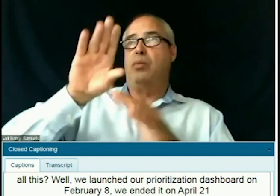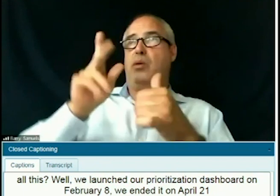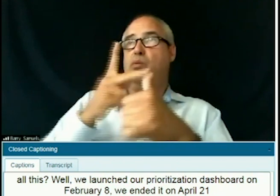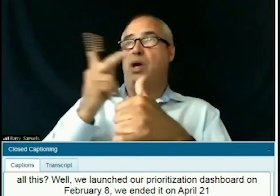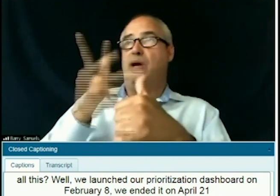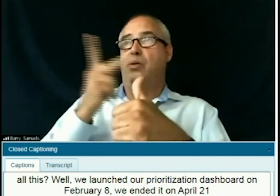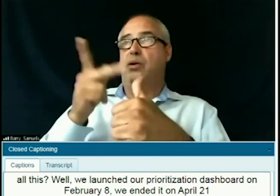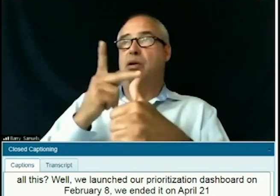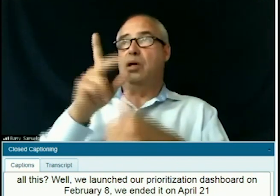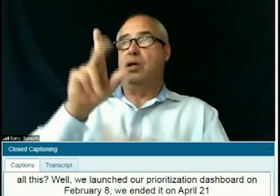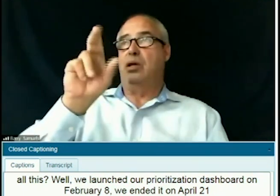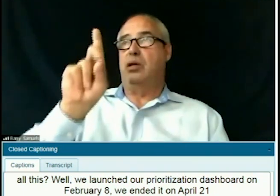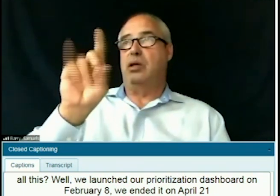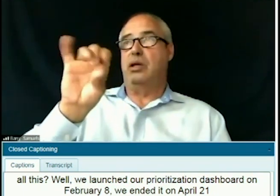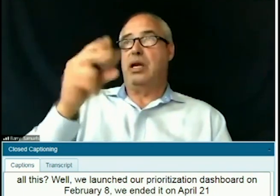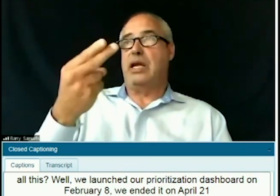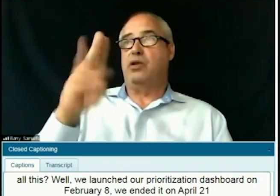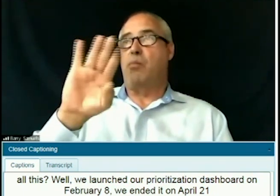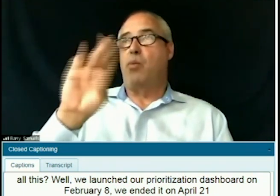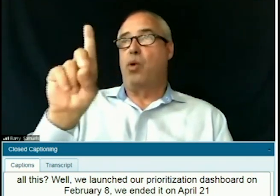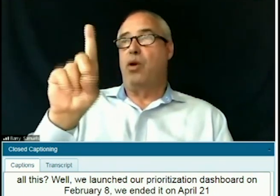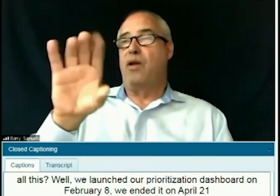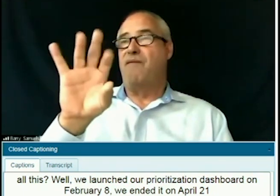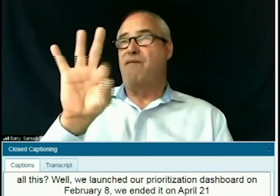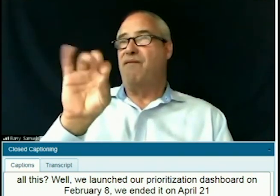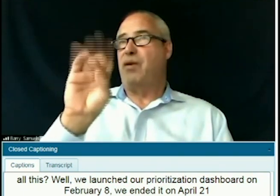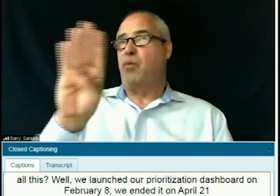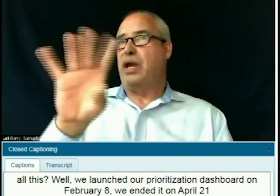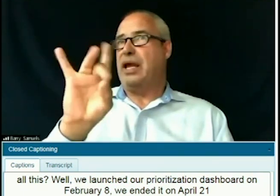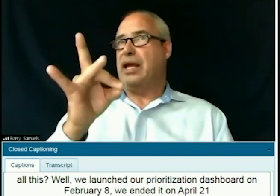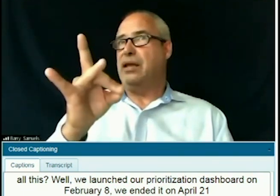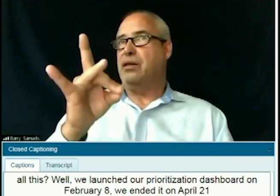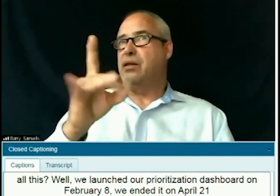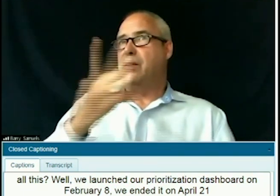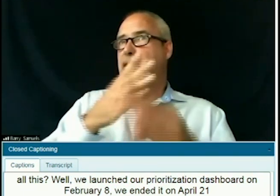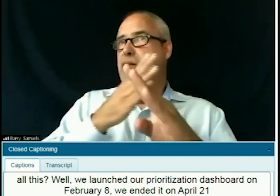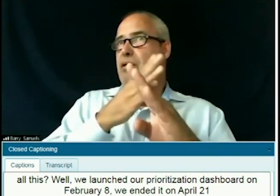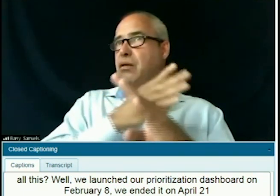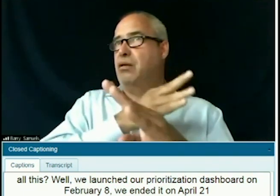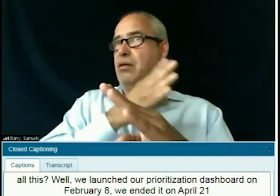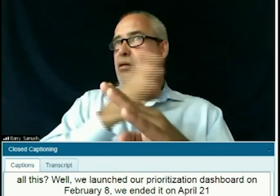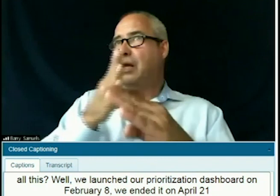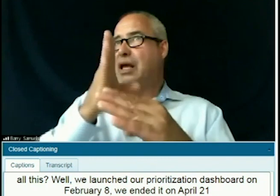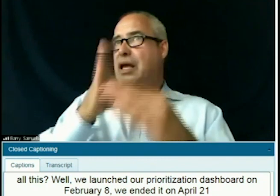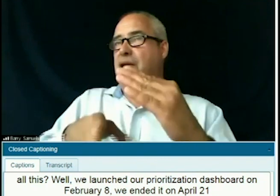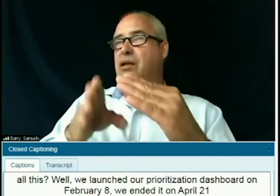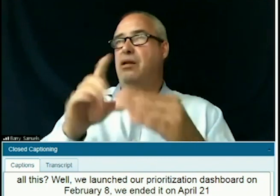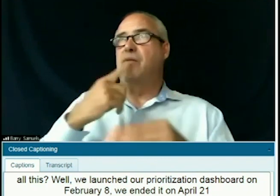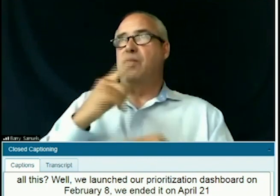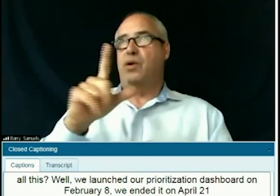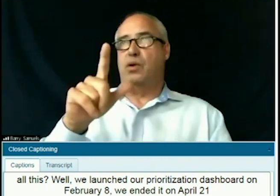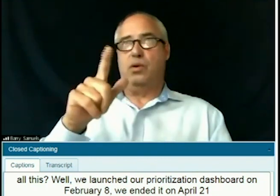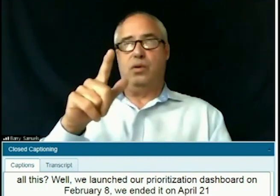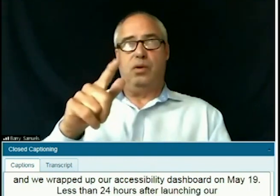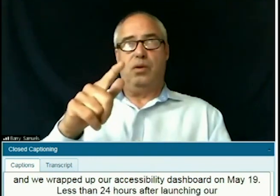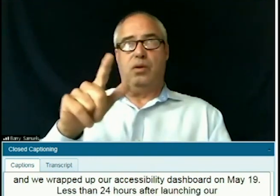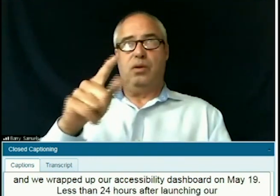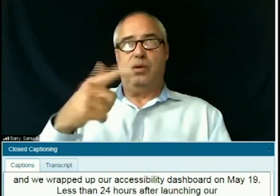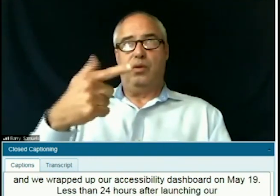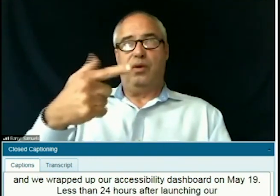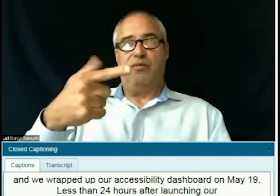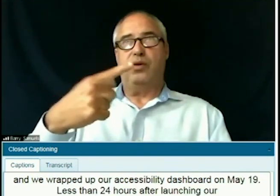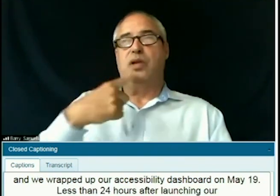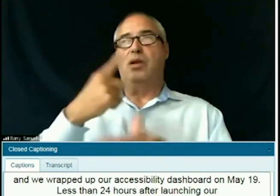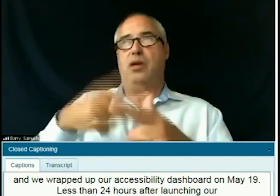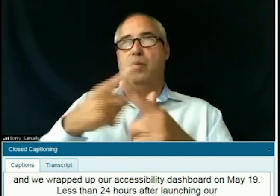prioritization dashboard on February 8th. We ended it on April 21st, and we wrapped up our accessibility dashboard on May